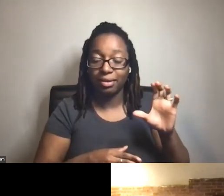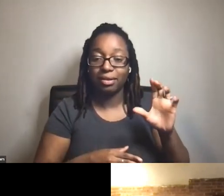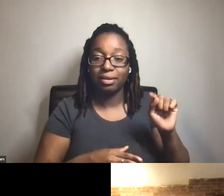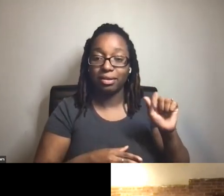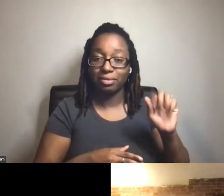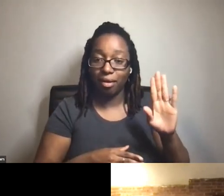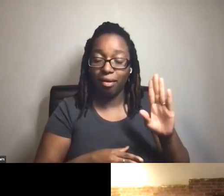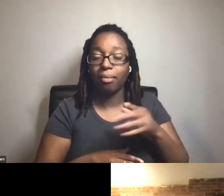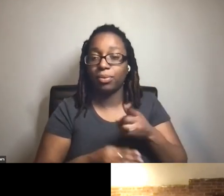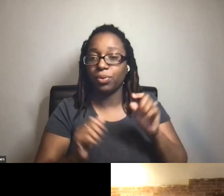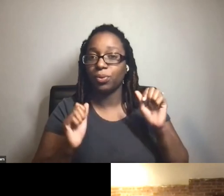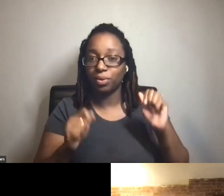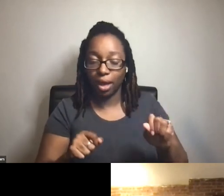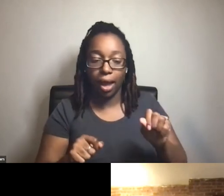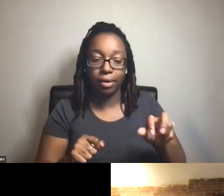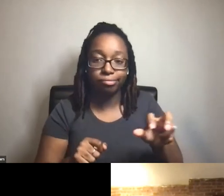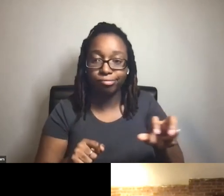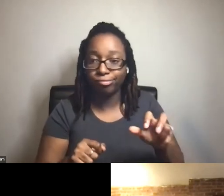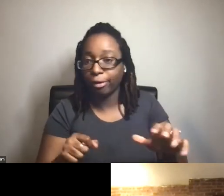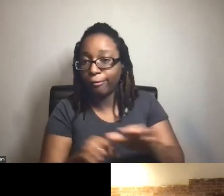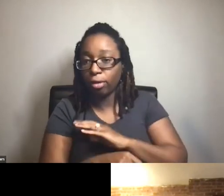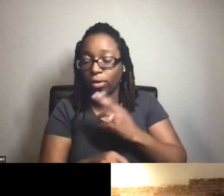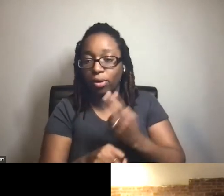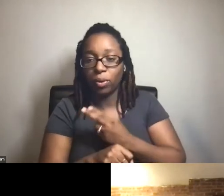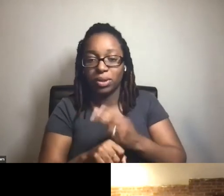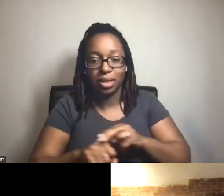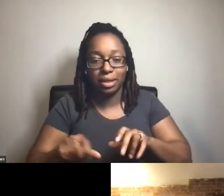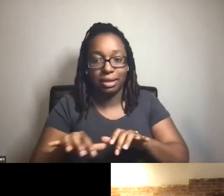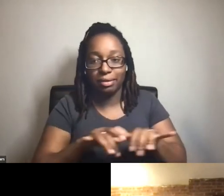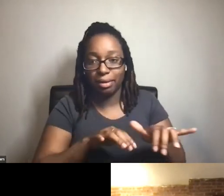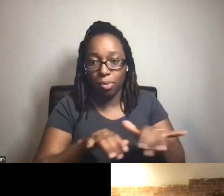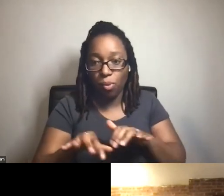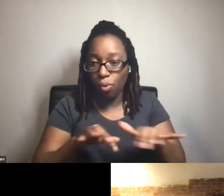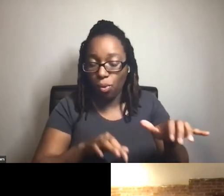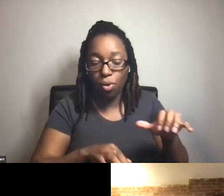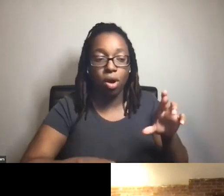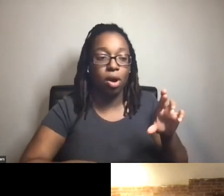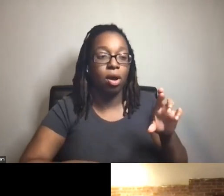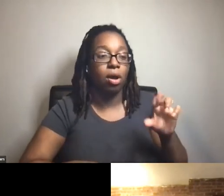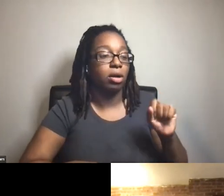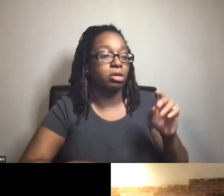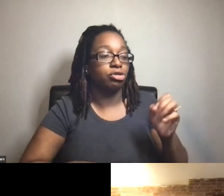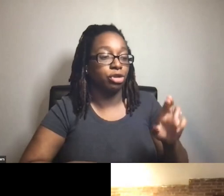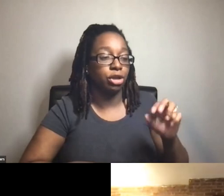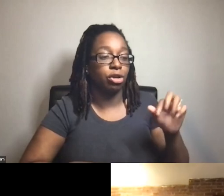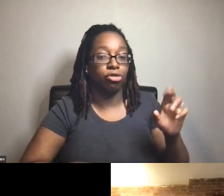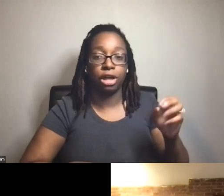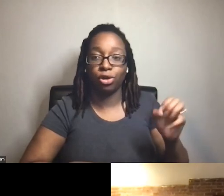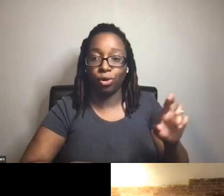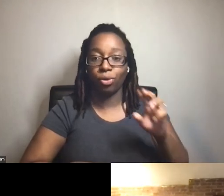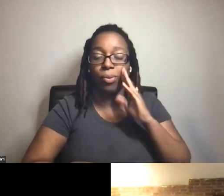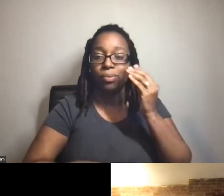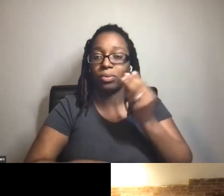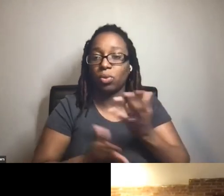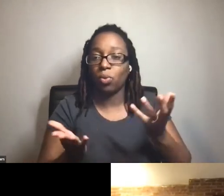then you can navigate through that entirely with a keyboard and your screen reader will read back to you any syntax errors you have or any